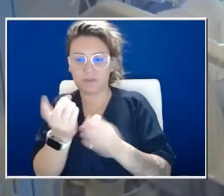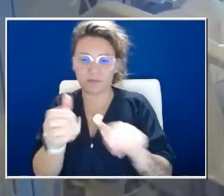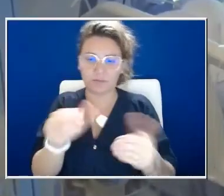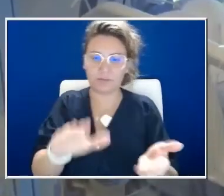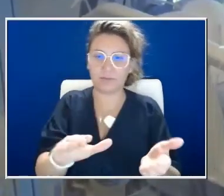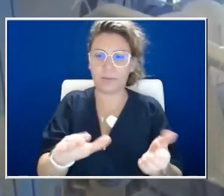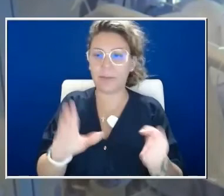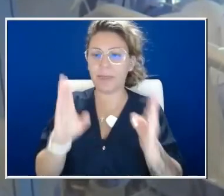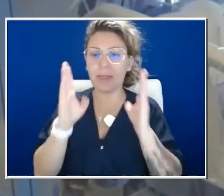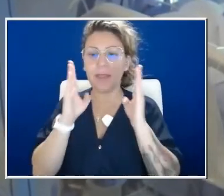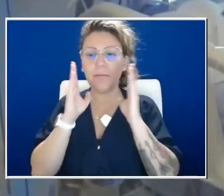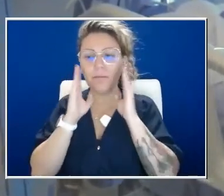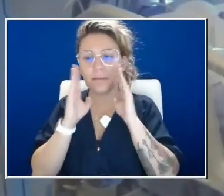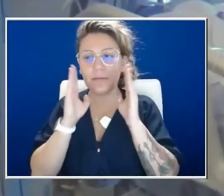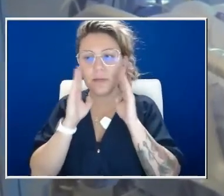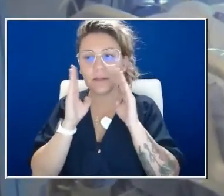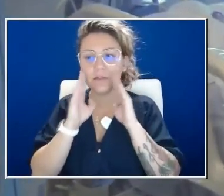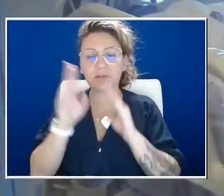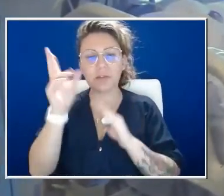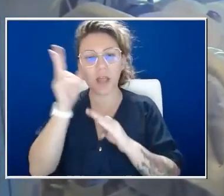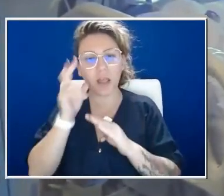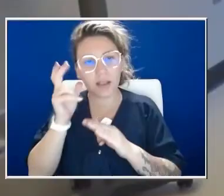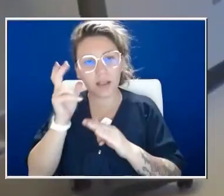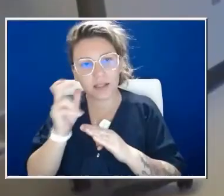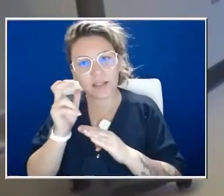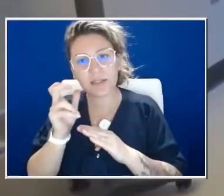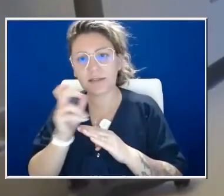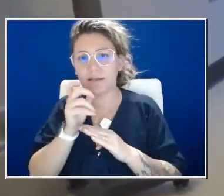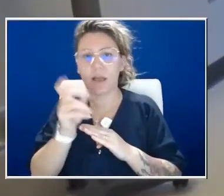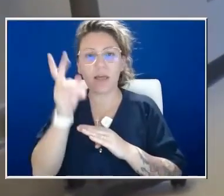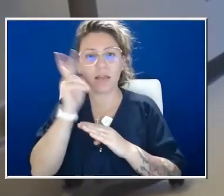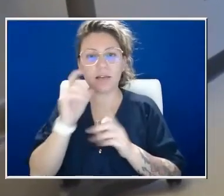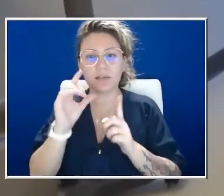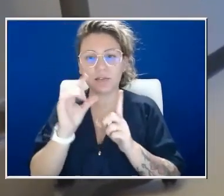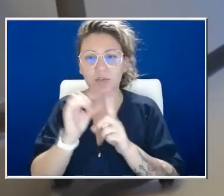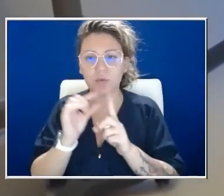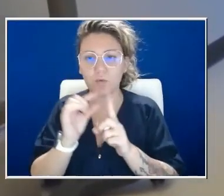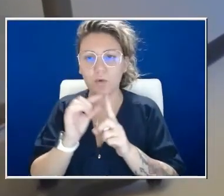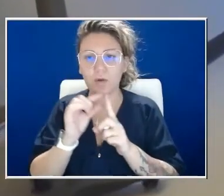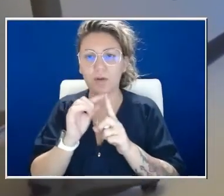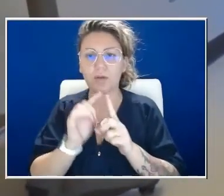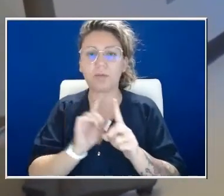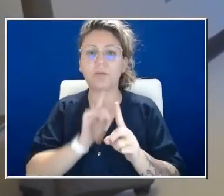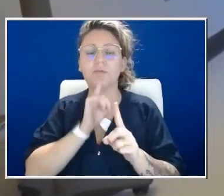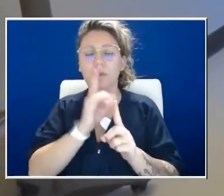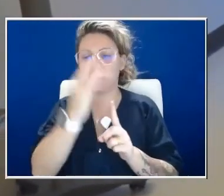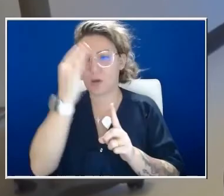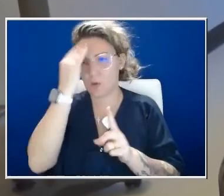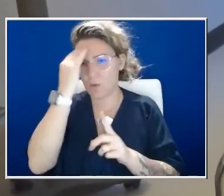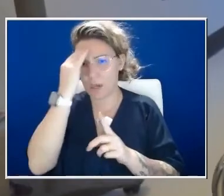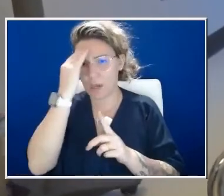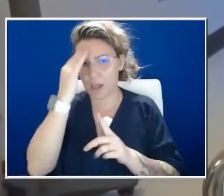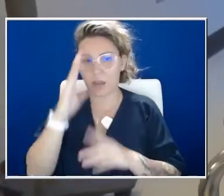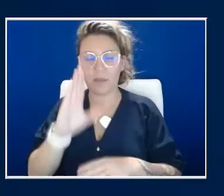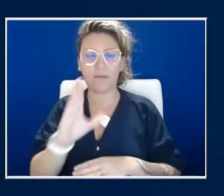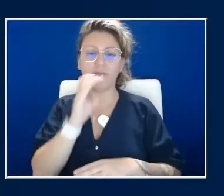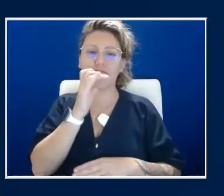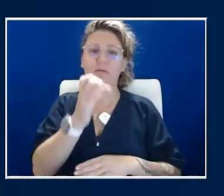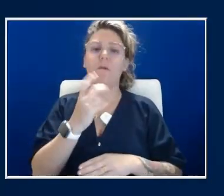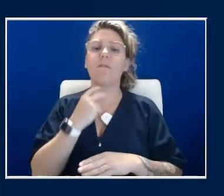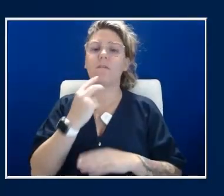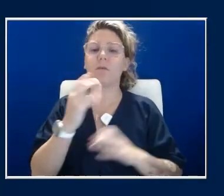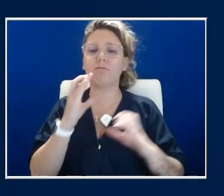attention to listening, and it's not just listening to the words, but being very aware of people's nonverbal communication